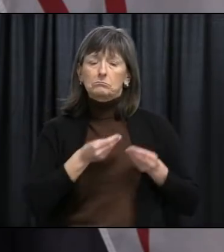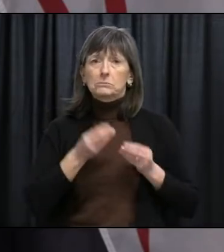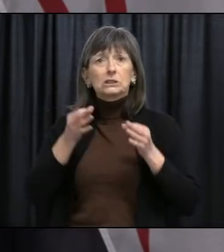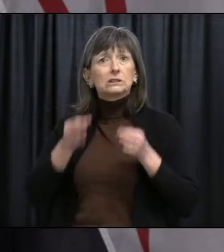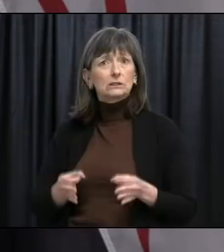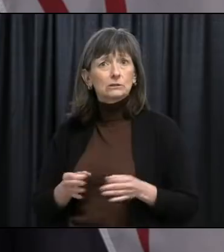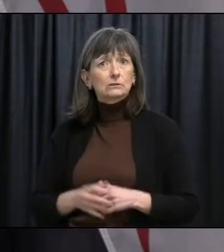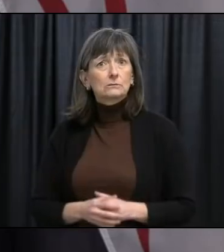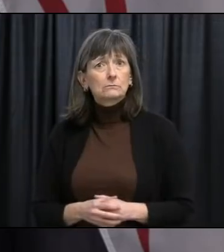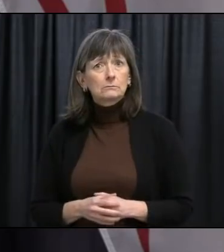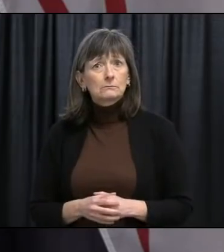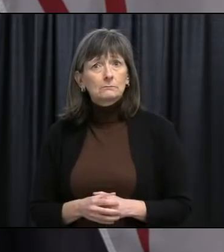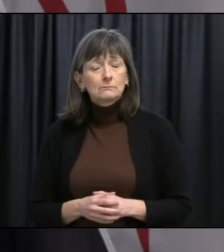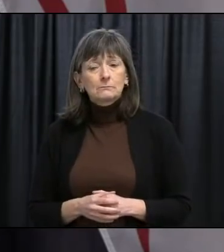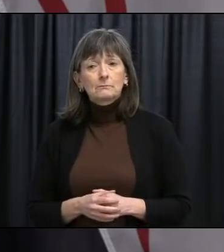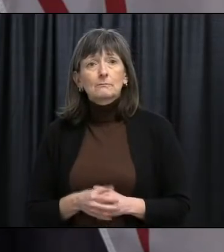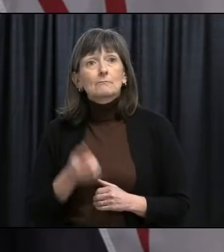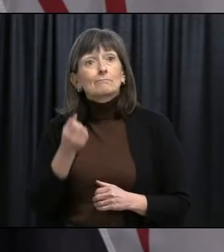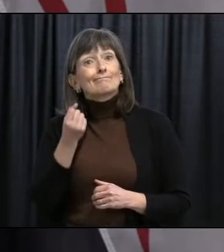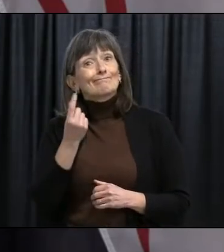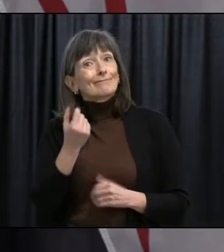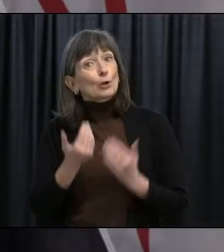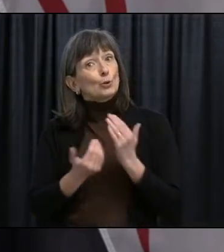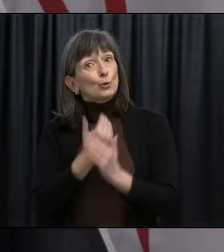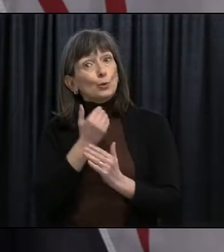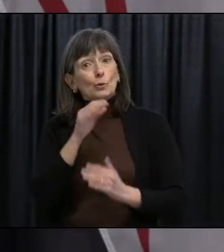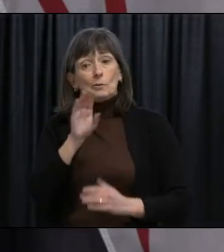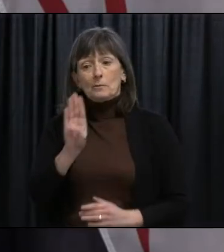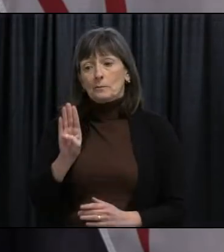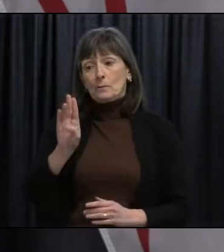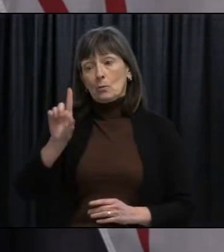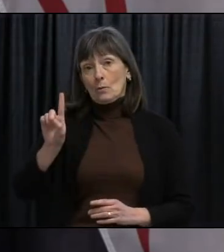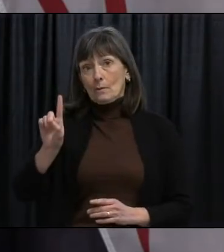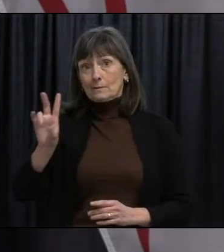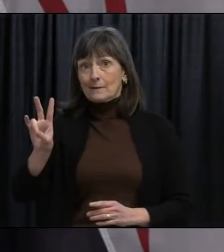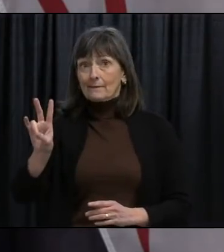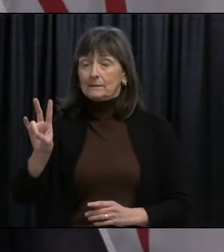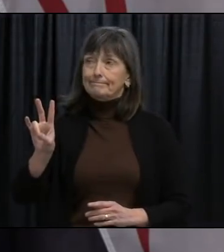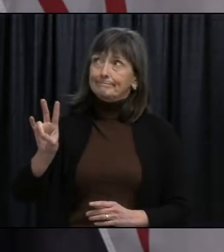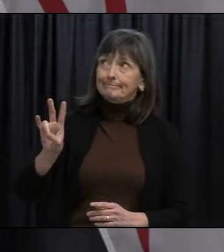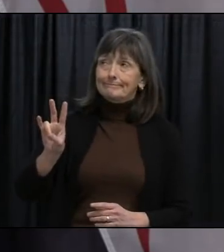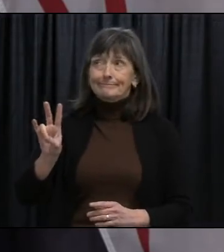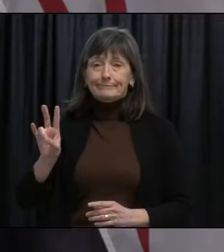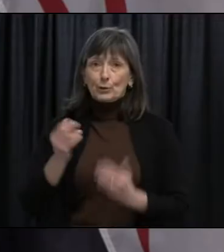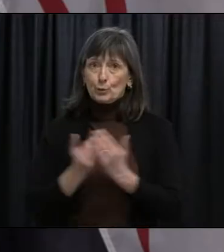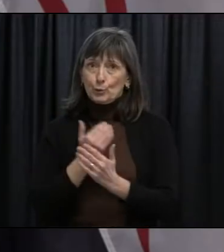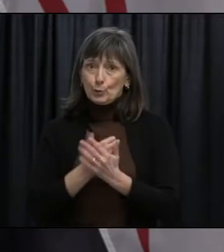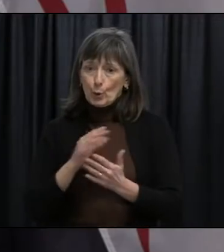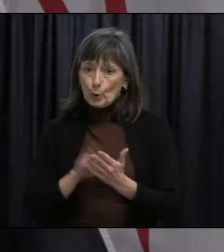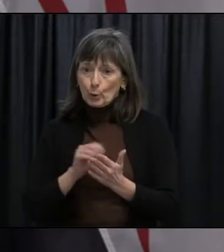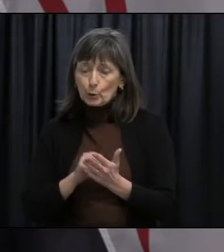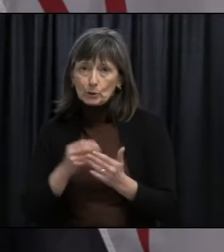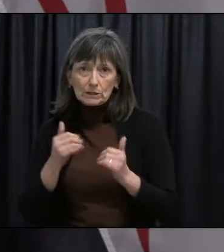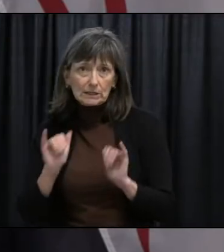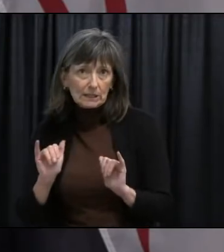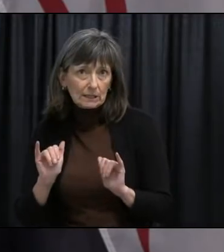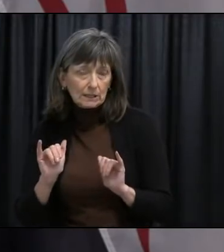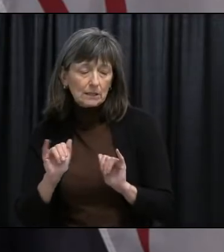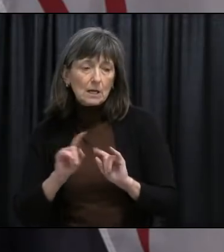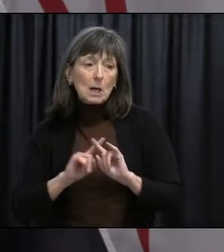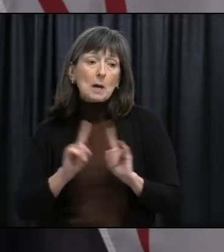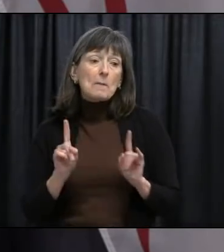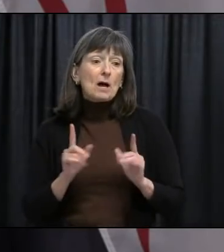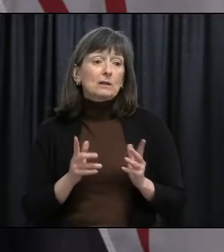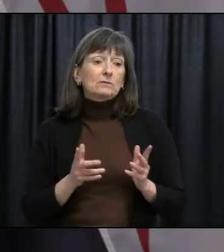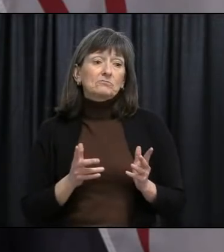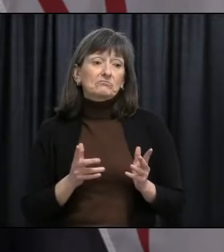We're still learning with this new variant as we go. But based on what we have seen so far, we've made decisions, based